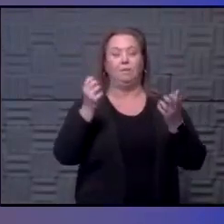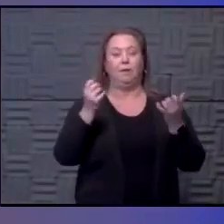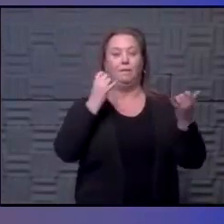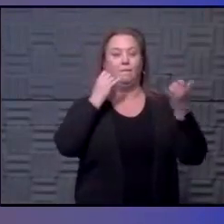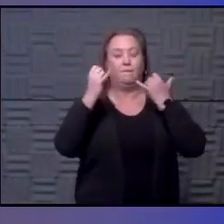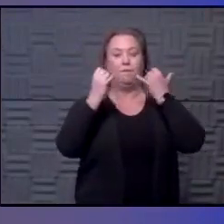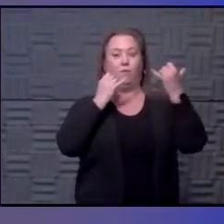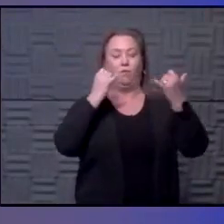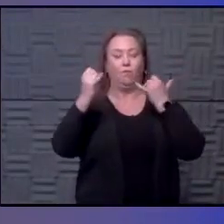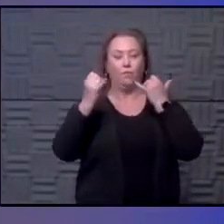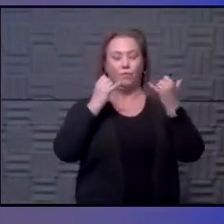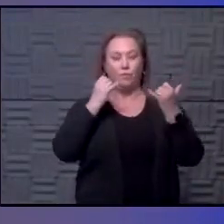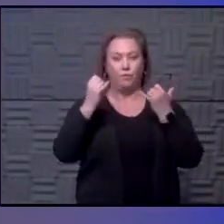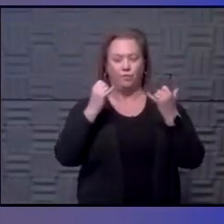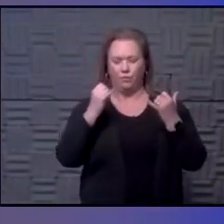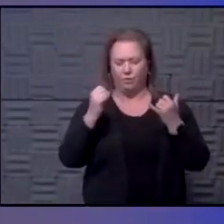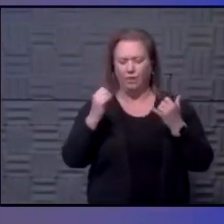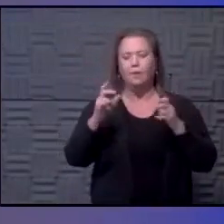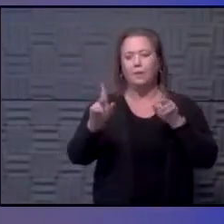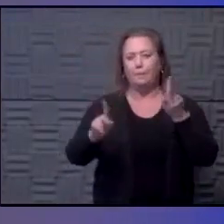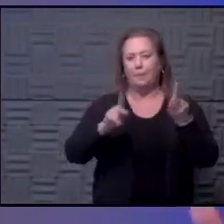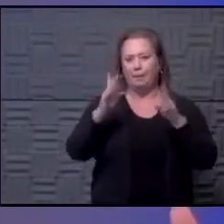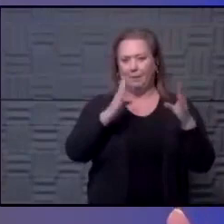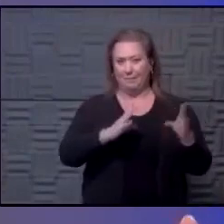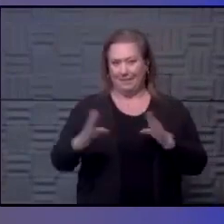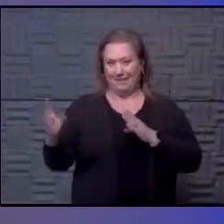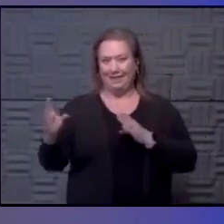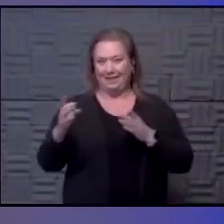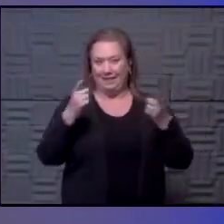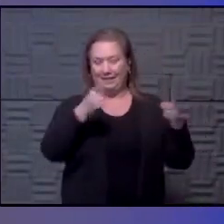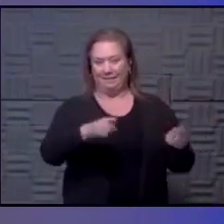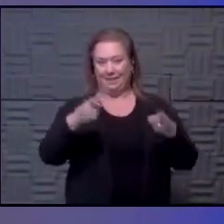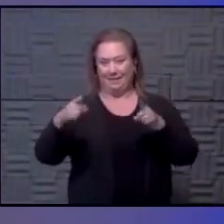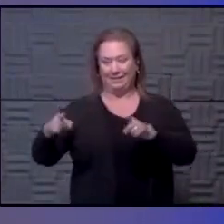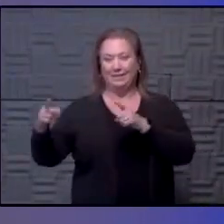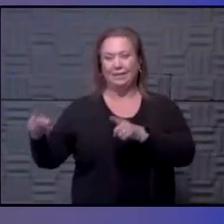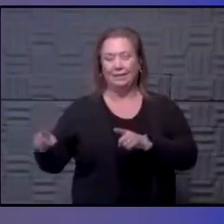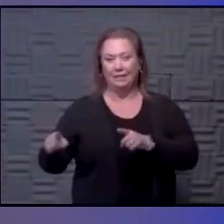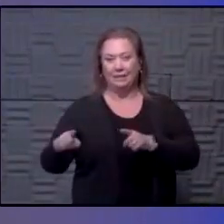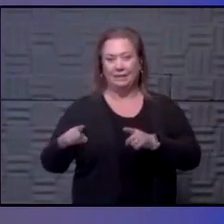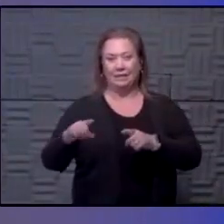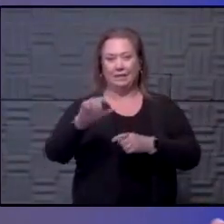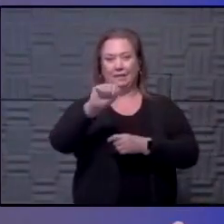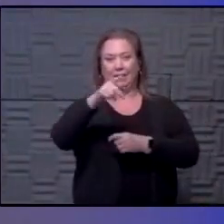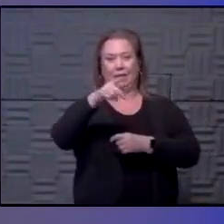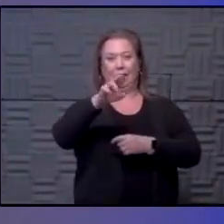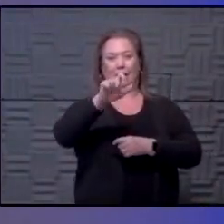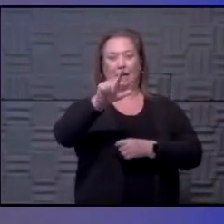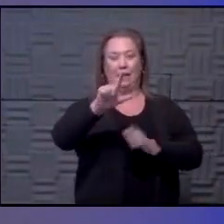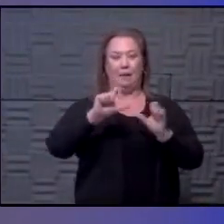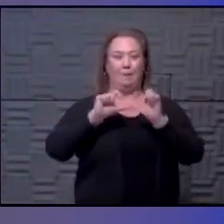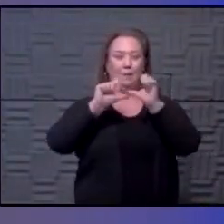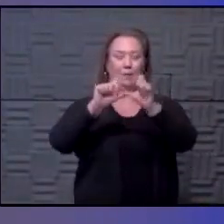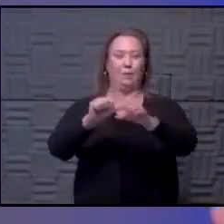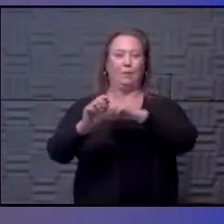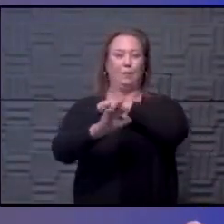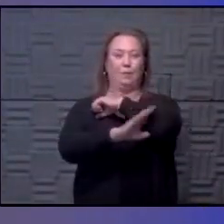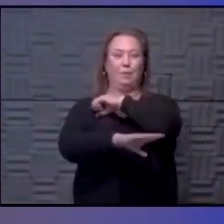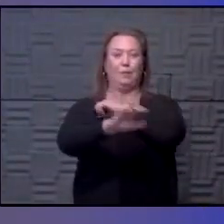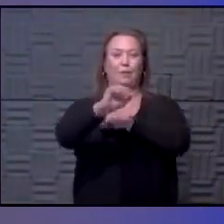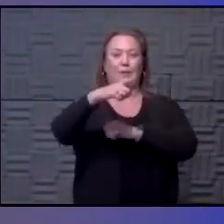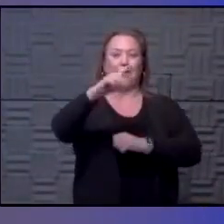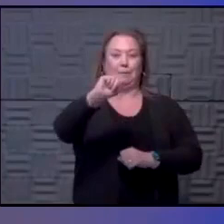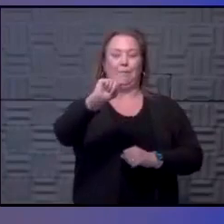calls with folks planning events in as early as April all the way through September, wanting us